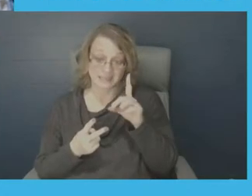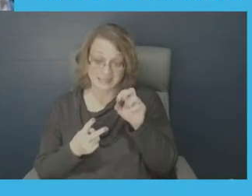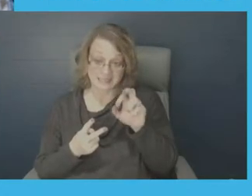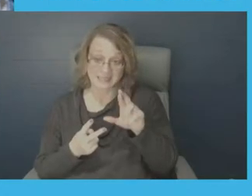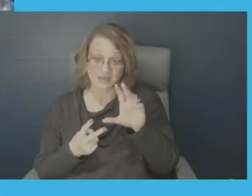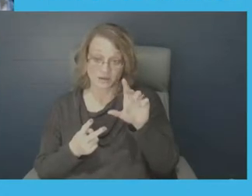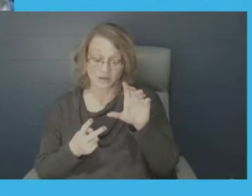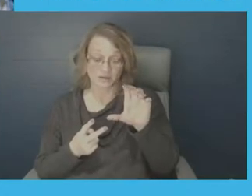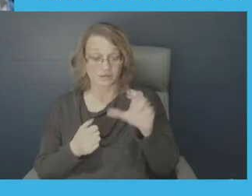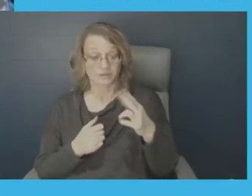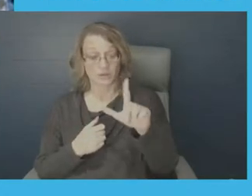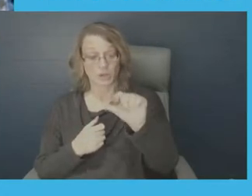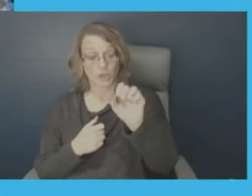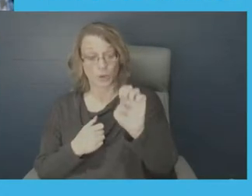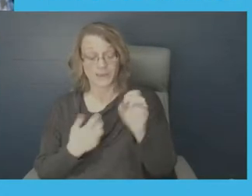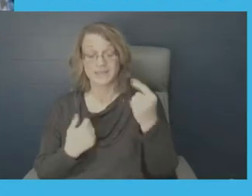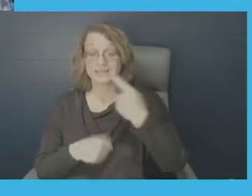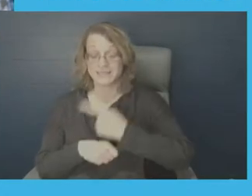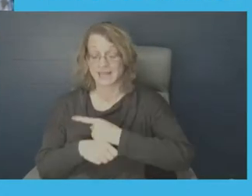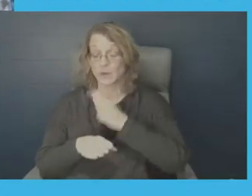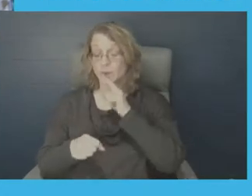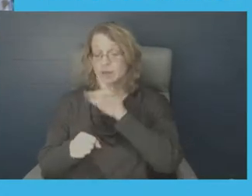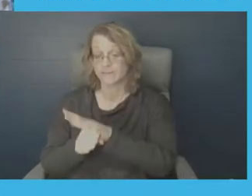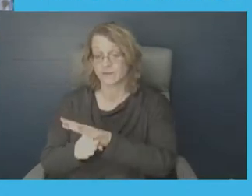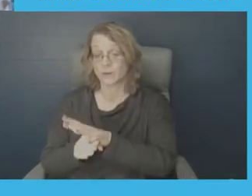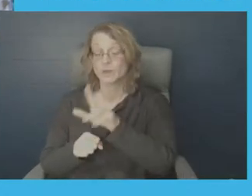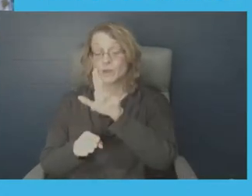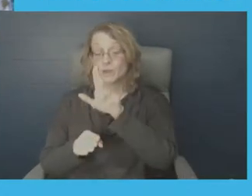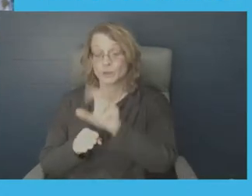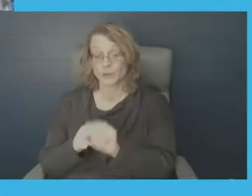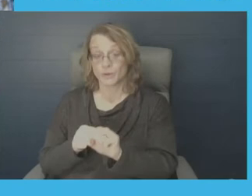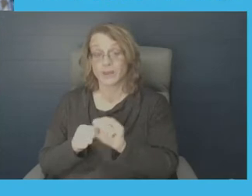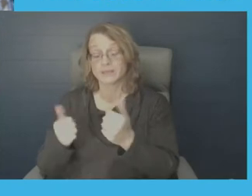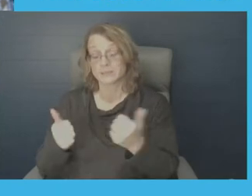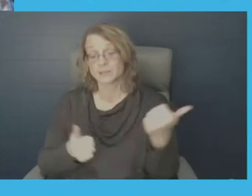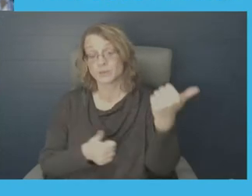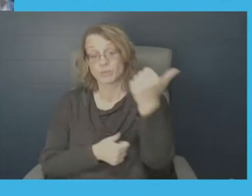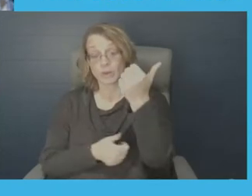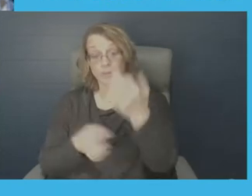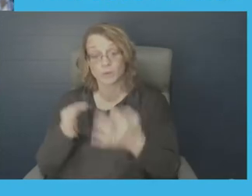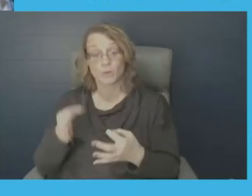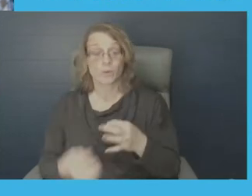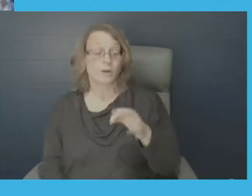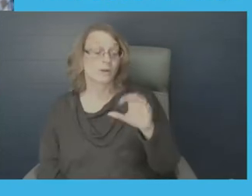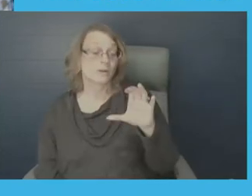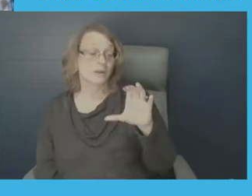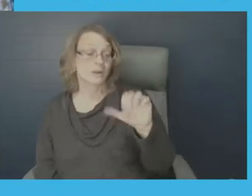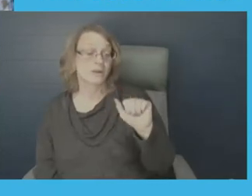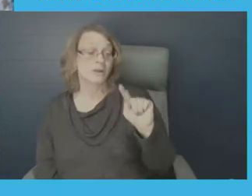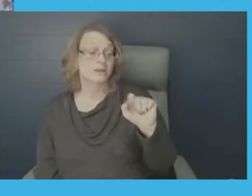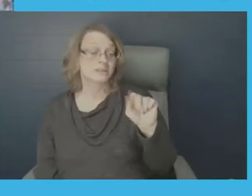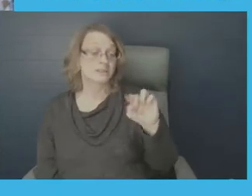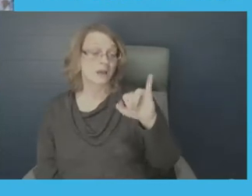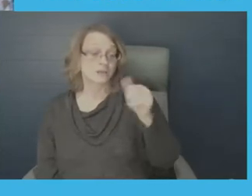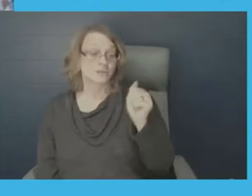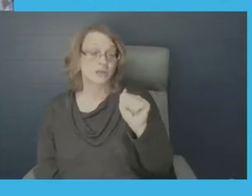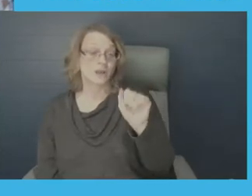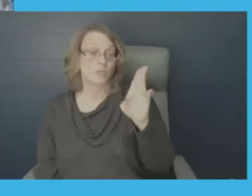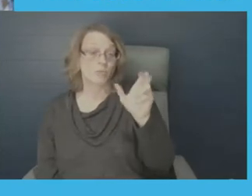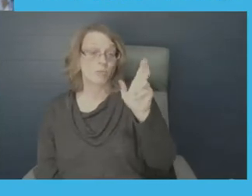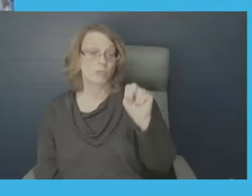said, dear Chloe, today we confirm to the United States Supreme Court Ketanji Brown